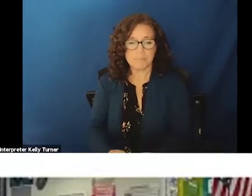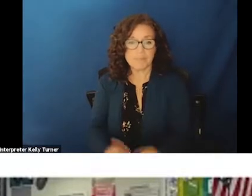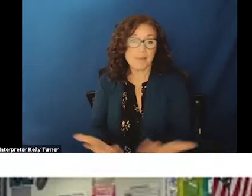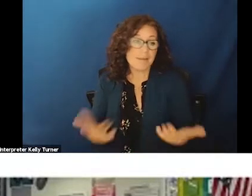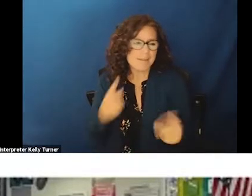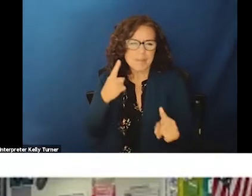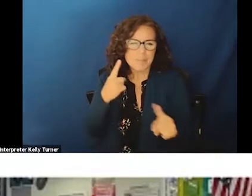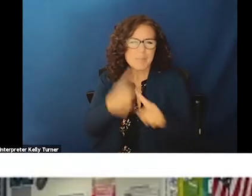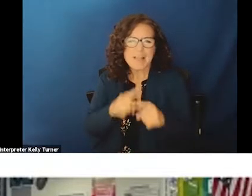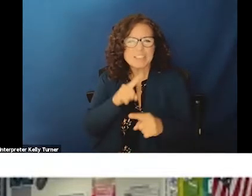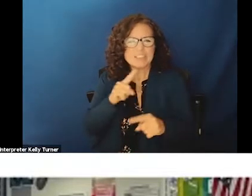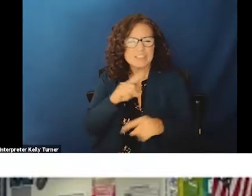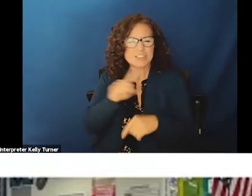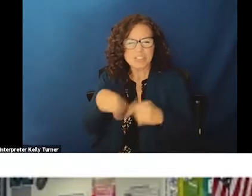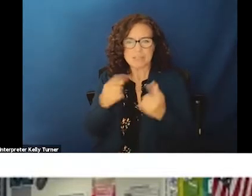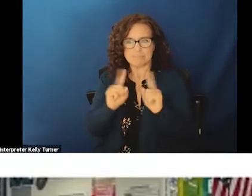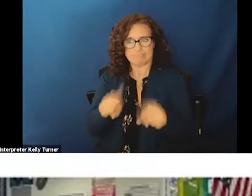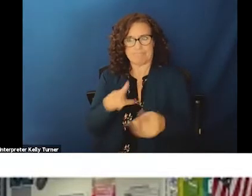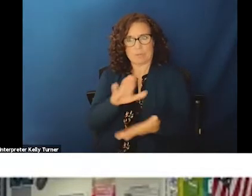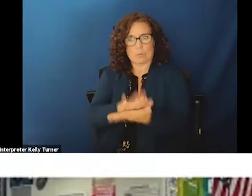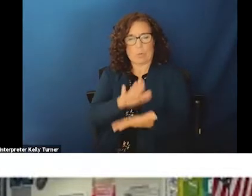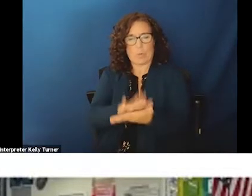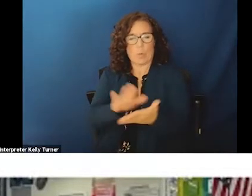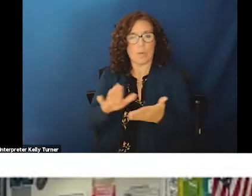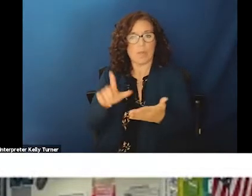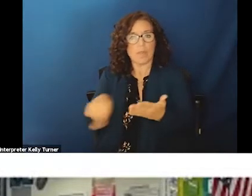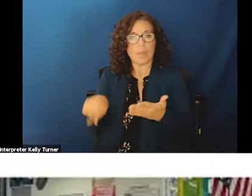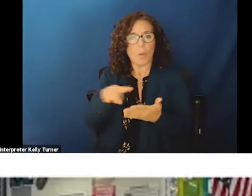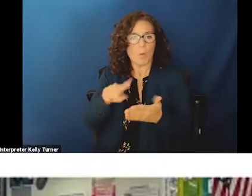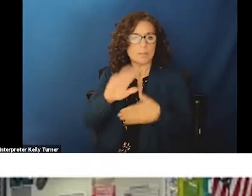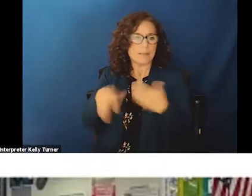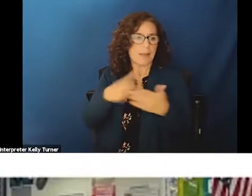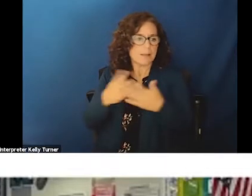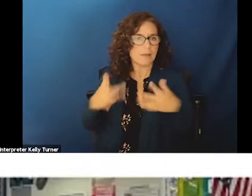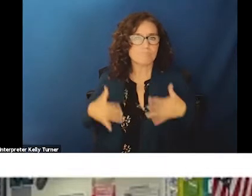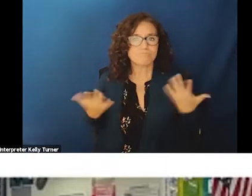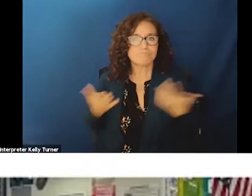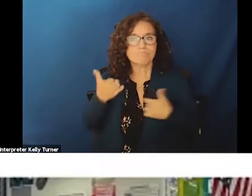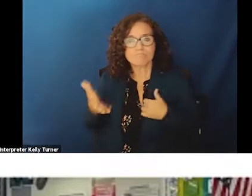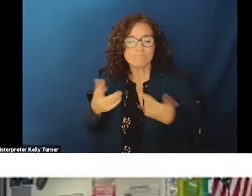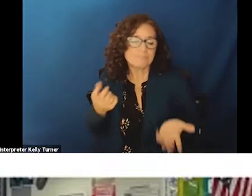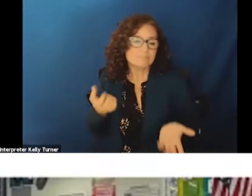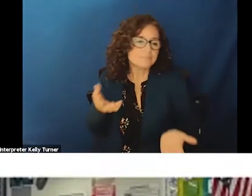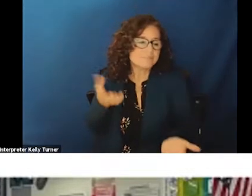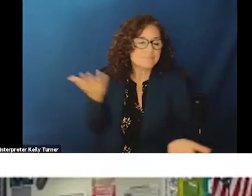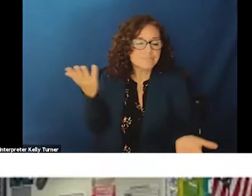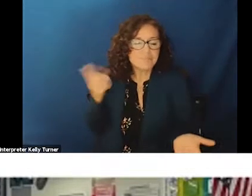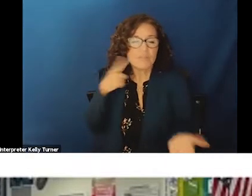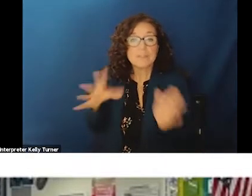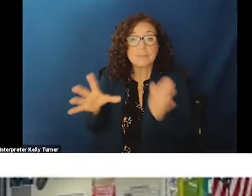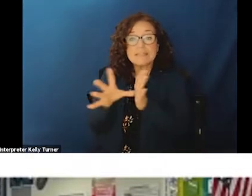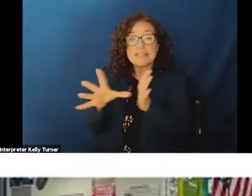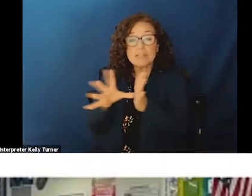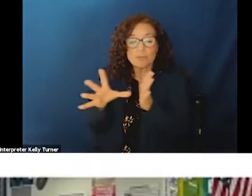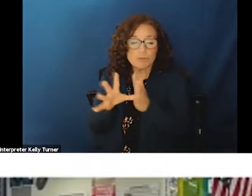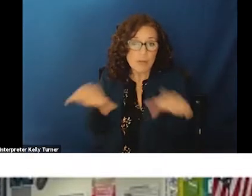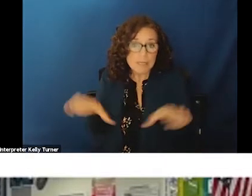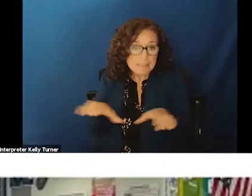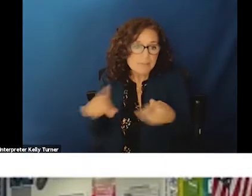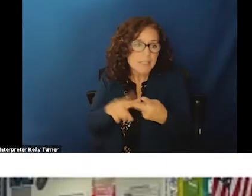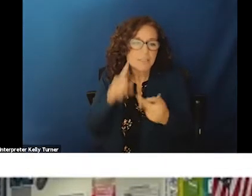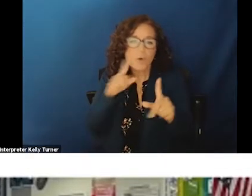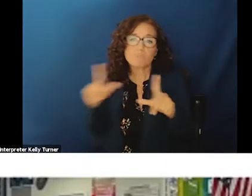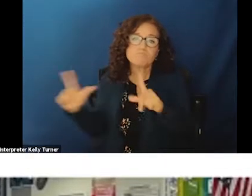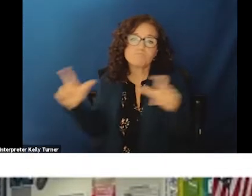activities. Those kinds of experiences can be happening on Wednesdays, things like senior activities or taking photos for yearbook,